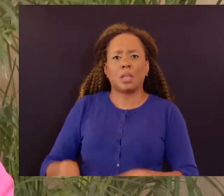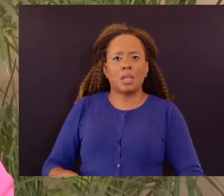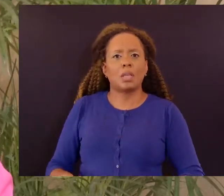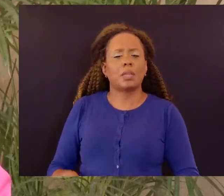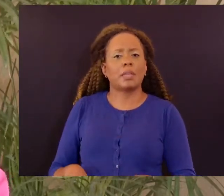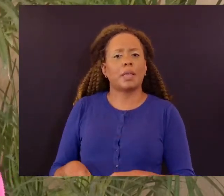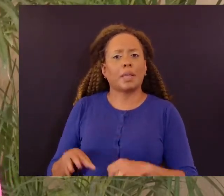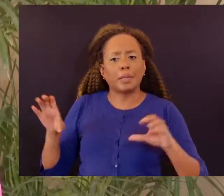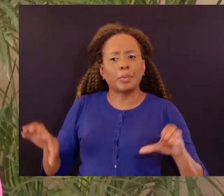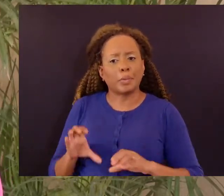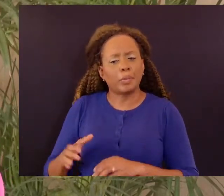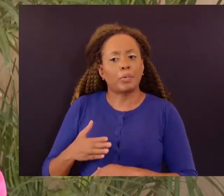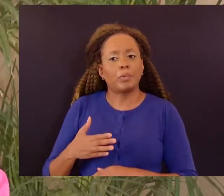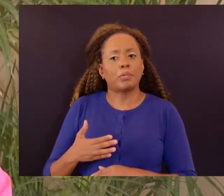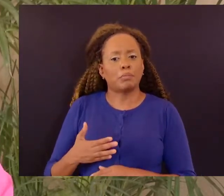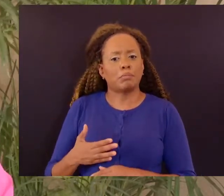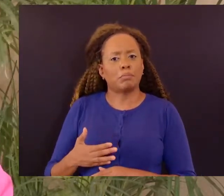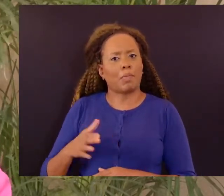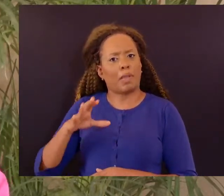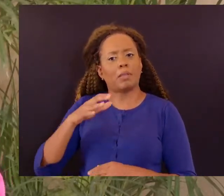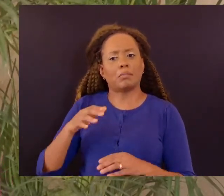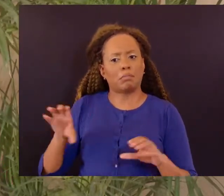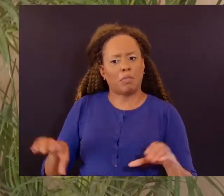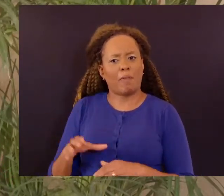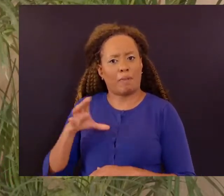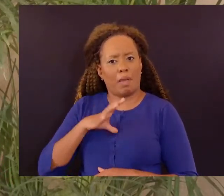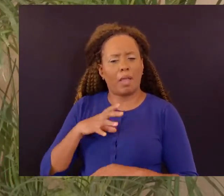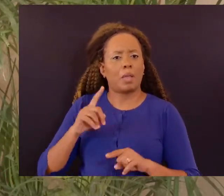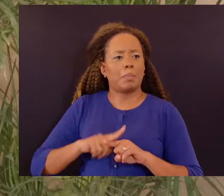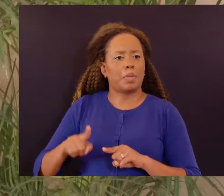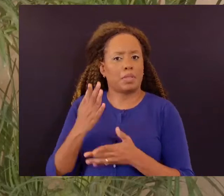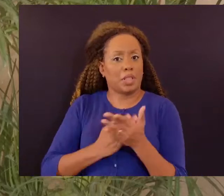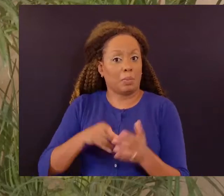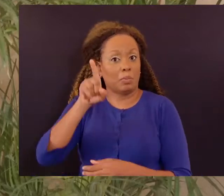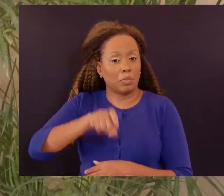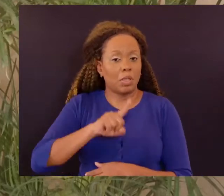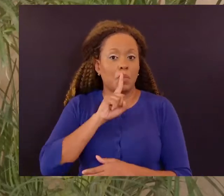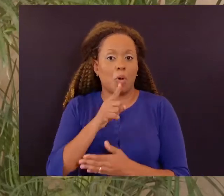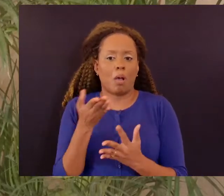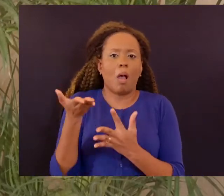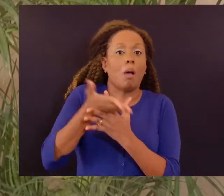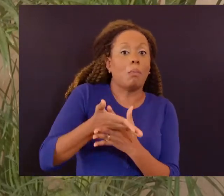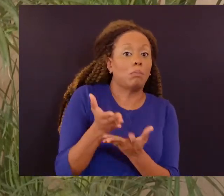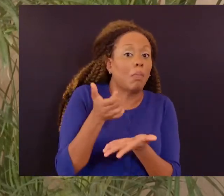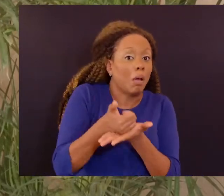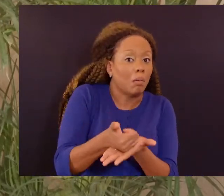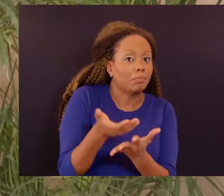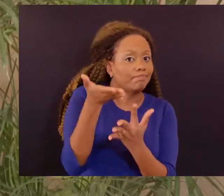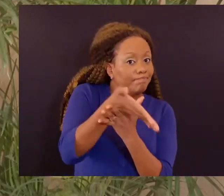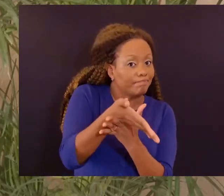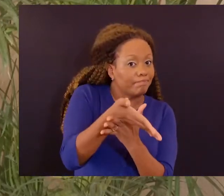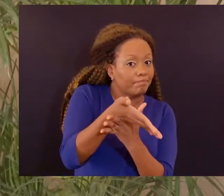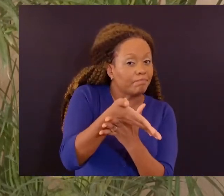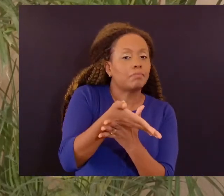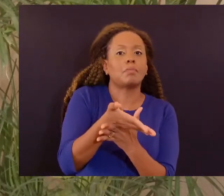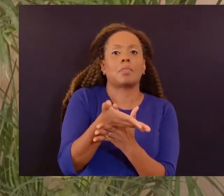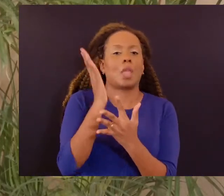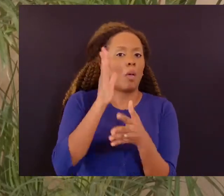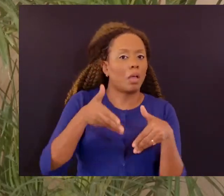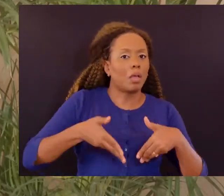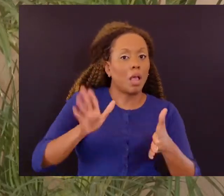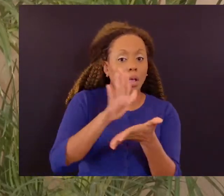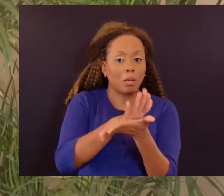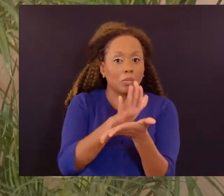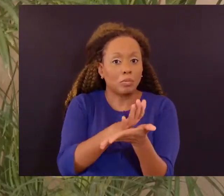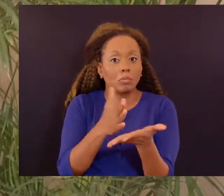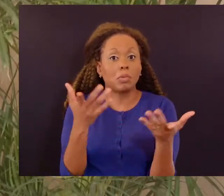need some of the interventions we are putting in place. So in those cases, we will allow the